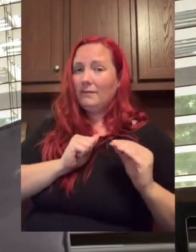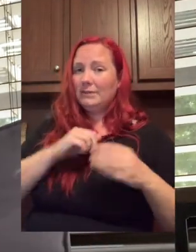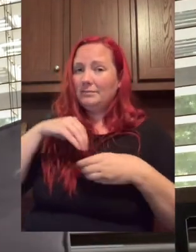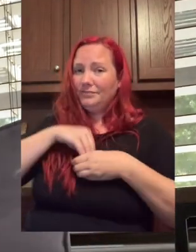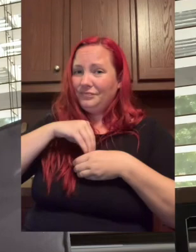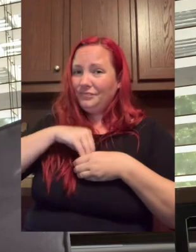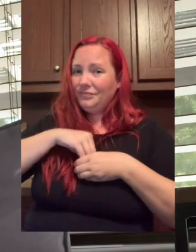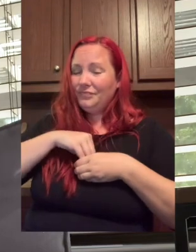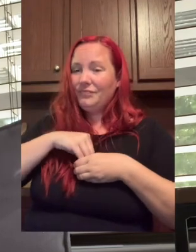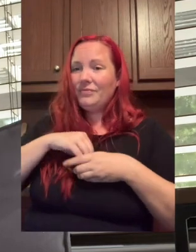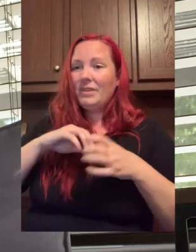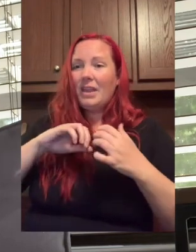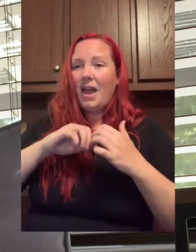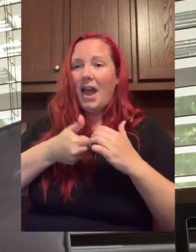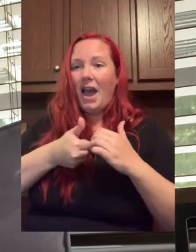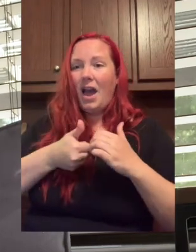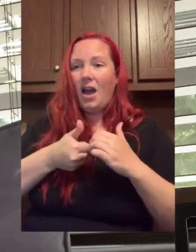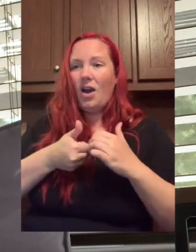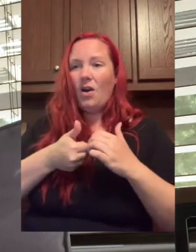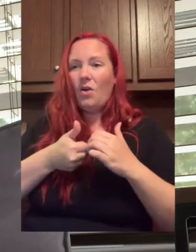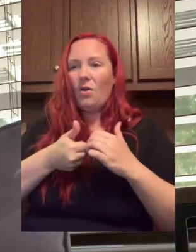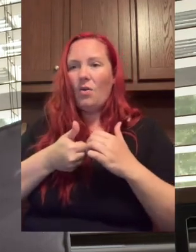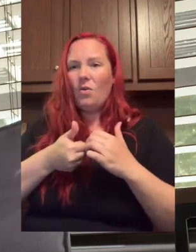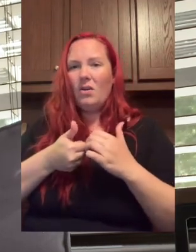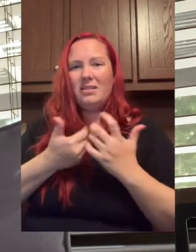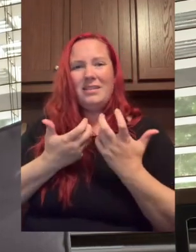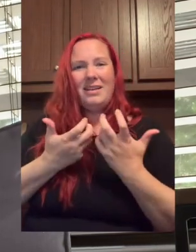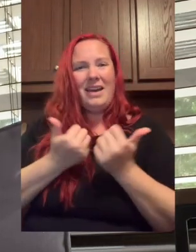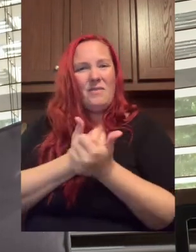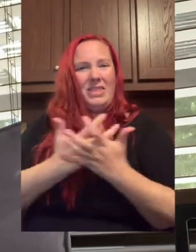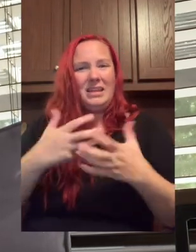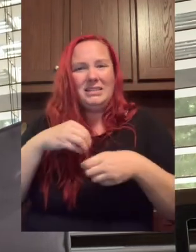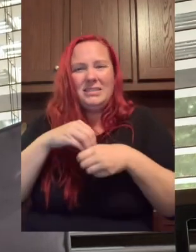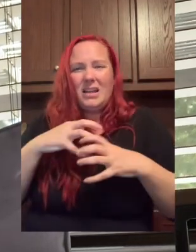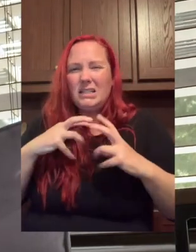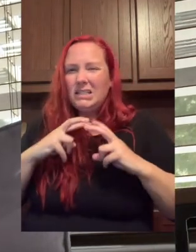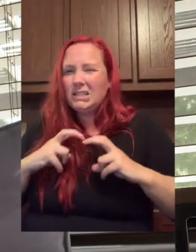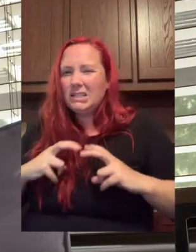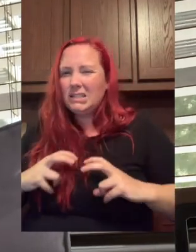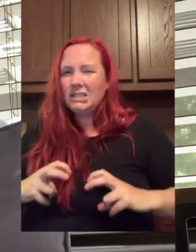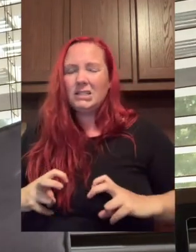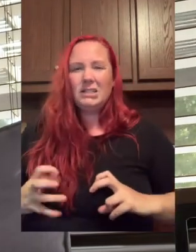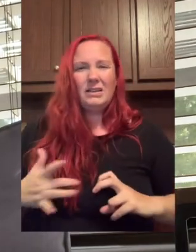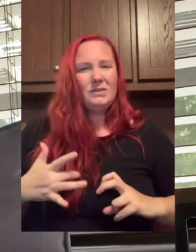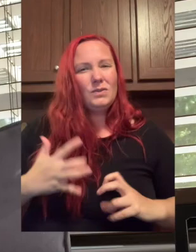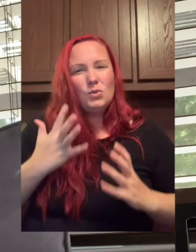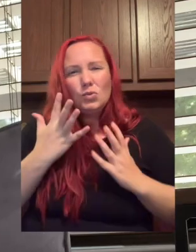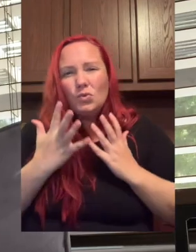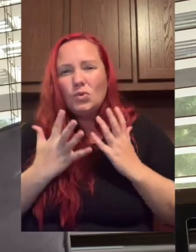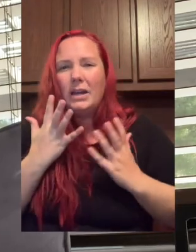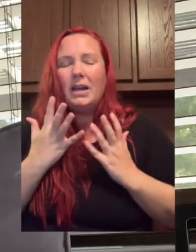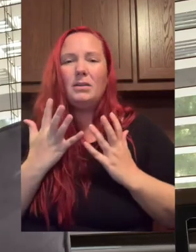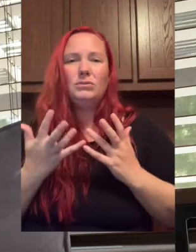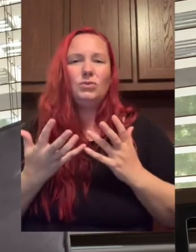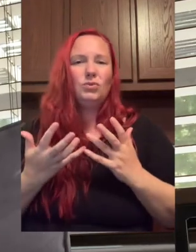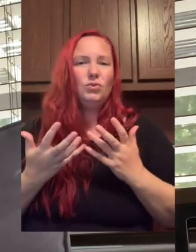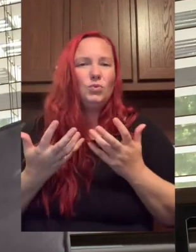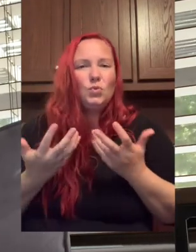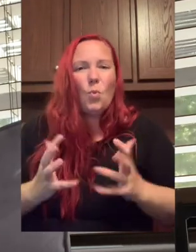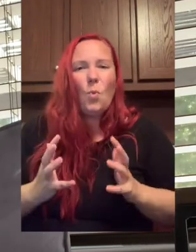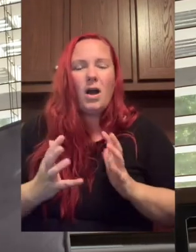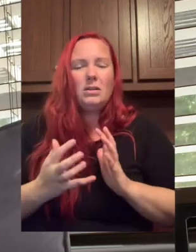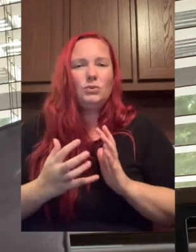right? And it is that I do believe that having an affair or cheating